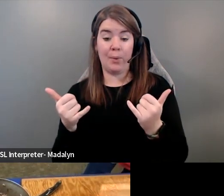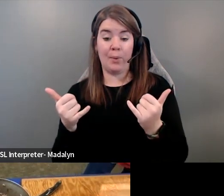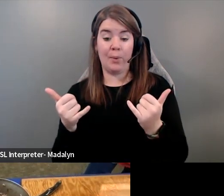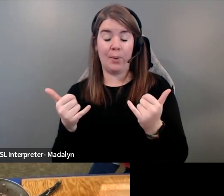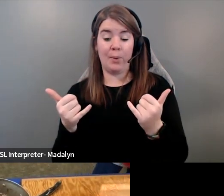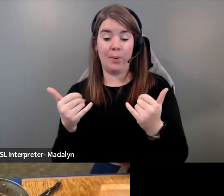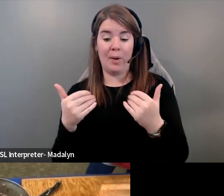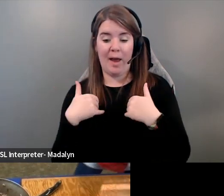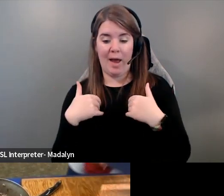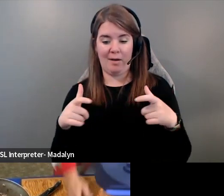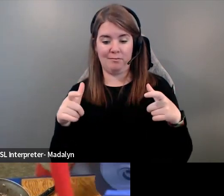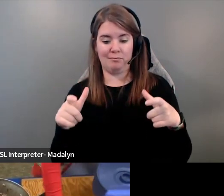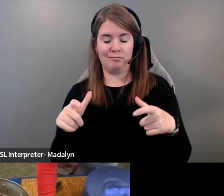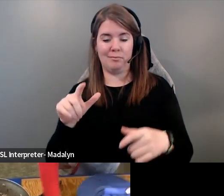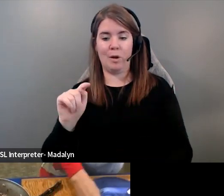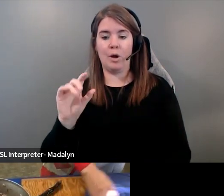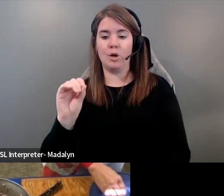tortillas.